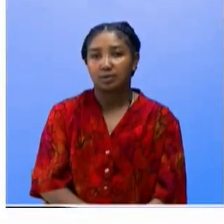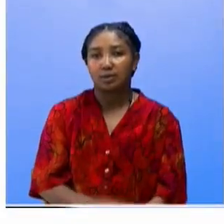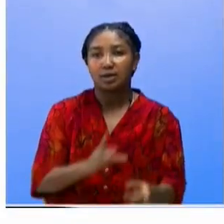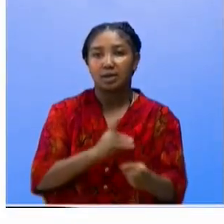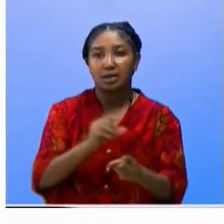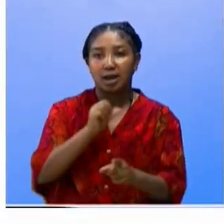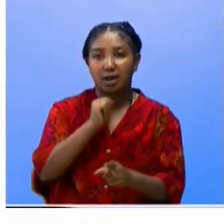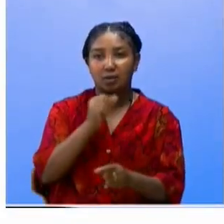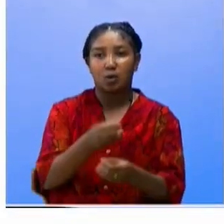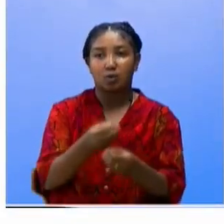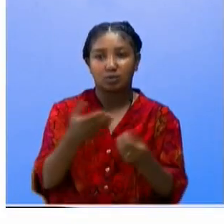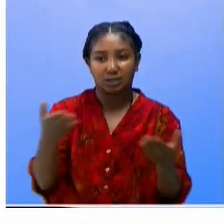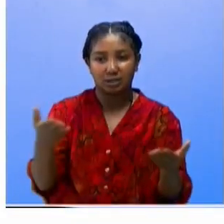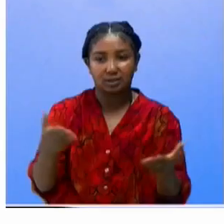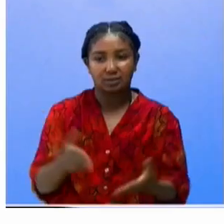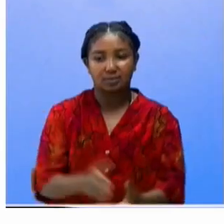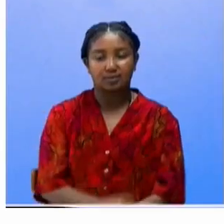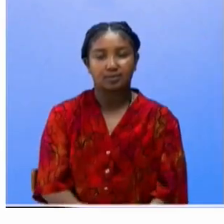Indirect object.